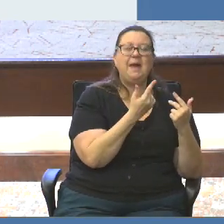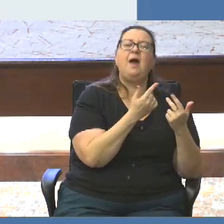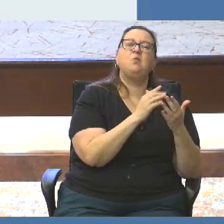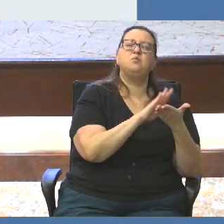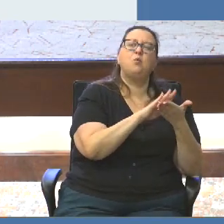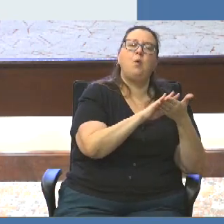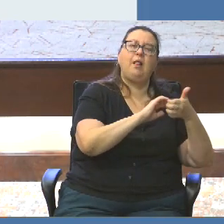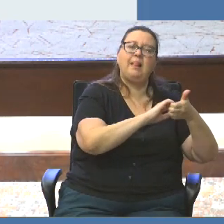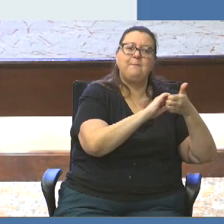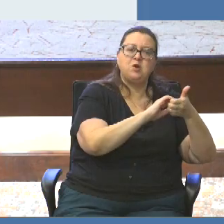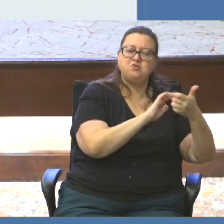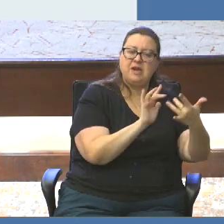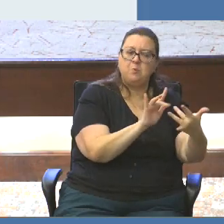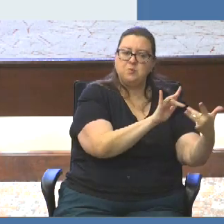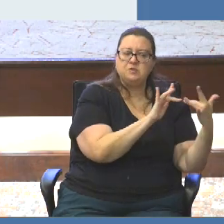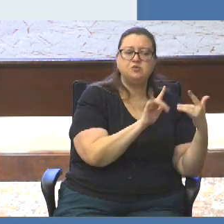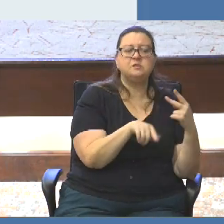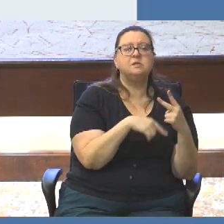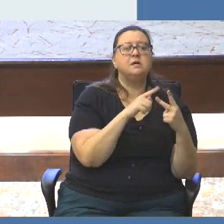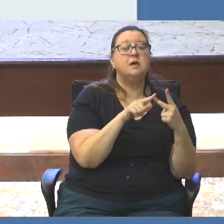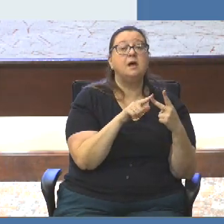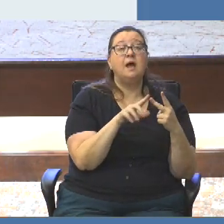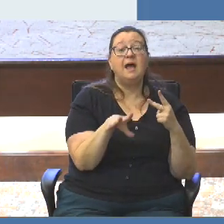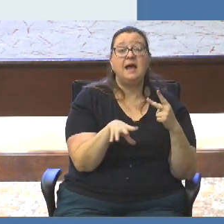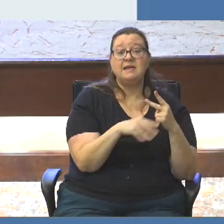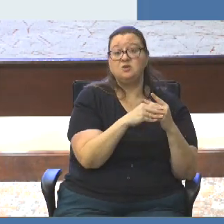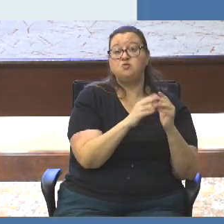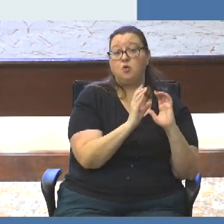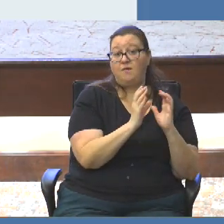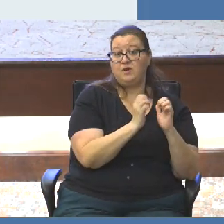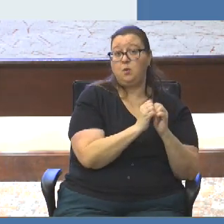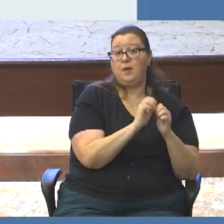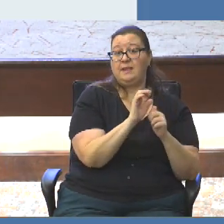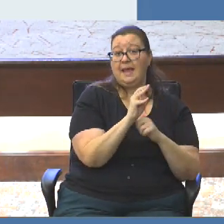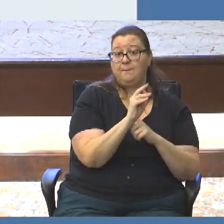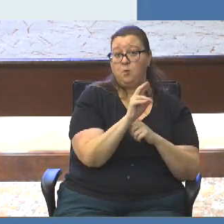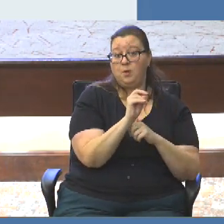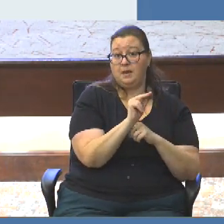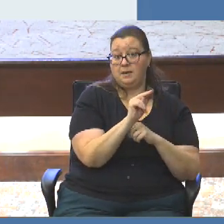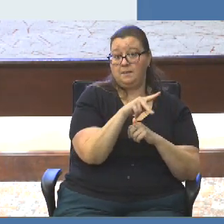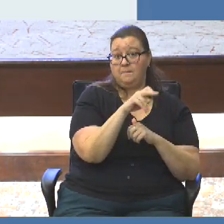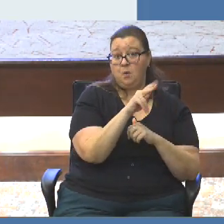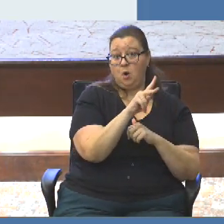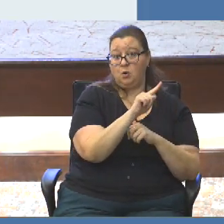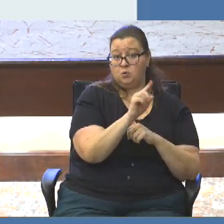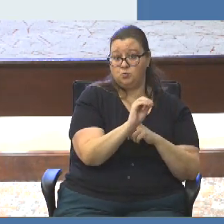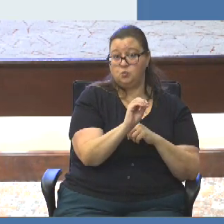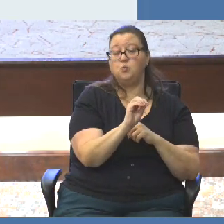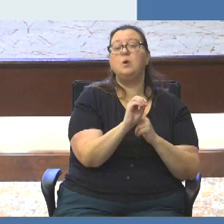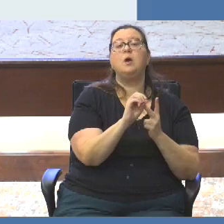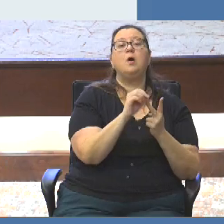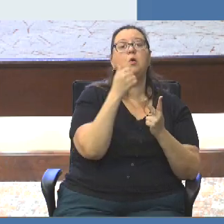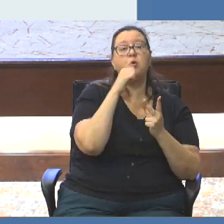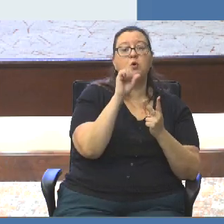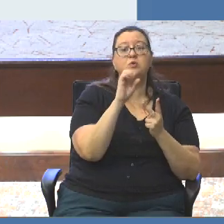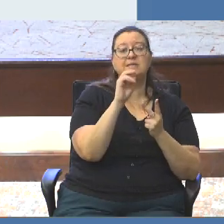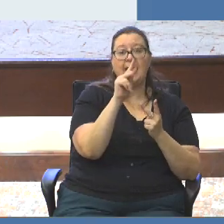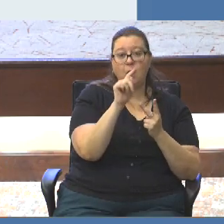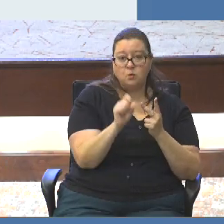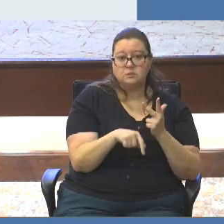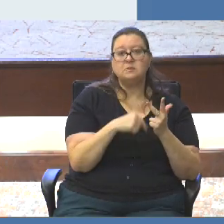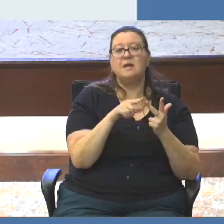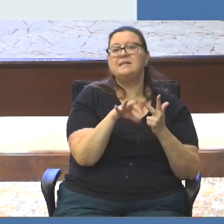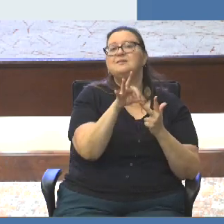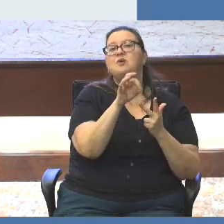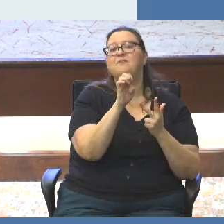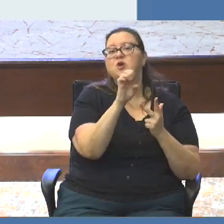outreach. Additional conversations were had with Cameron Park Zoo, Girl Scouts, Discovery Education, just to